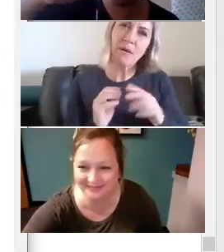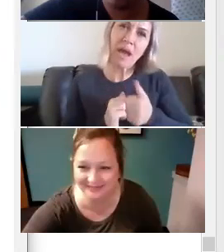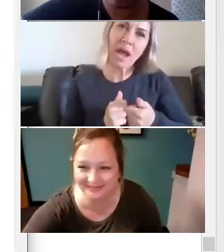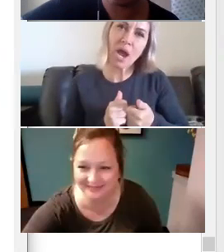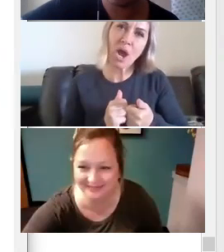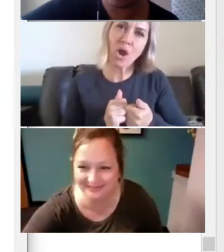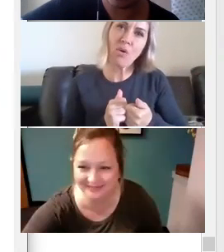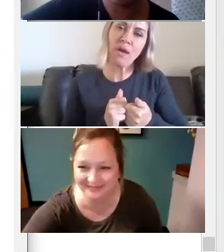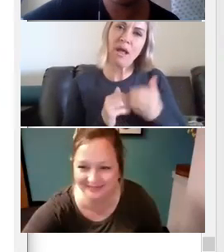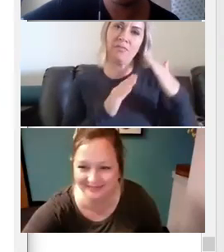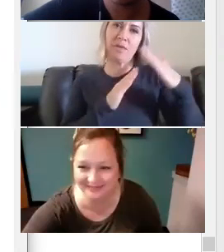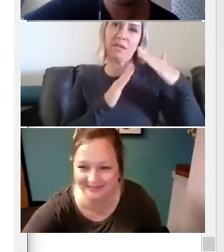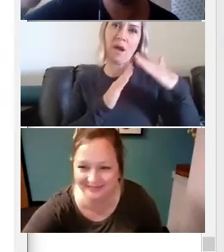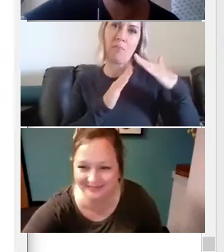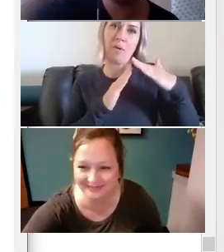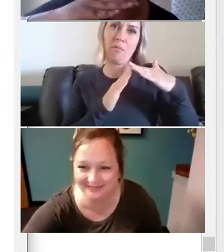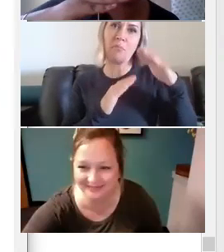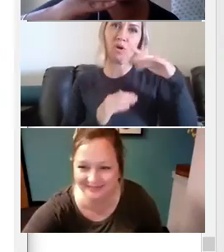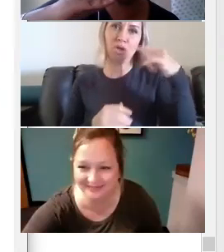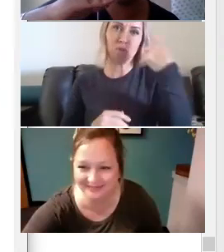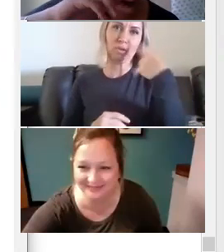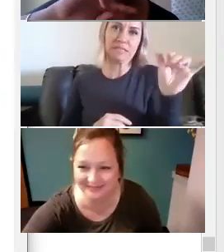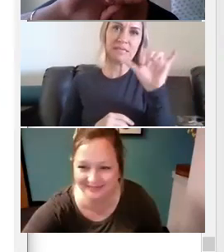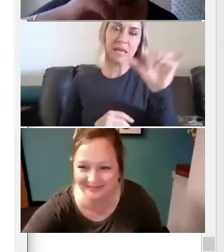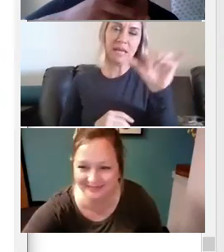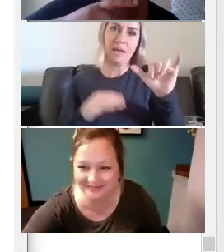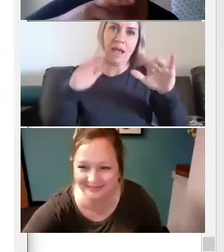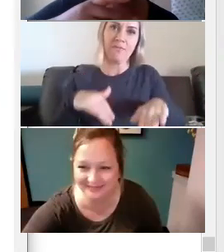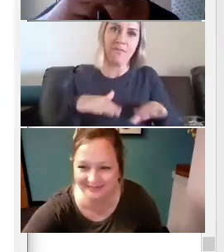the top part of the diagonal looks the same as the bottom half of the diagonal, but the mirror of it.